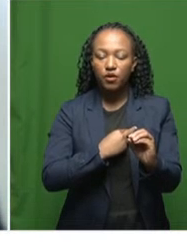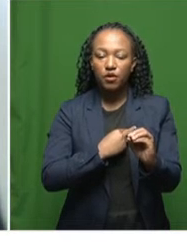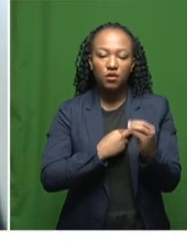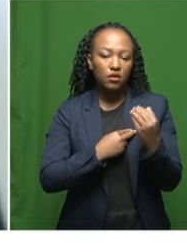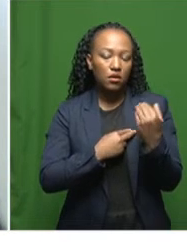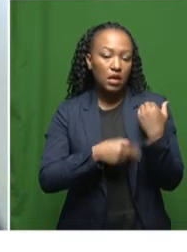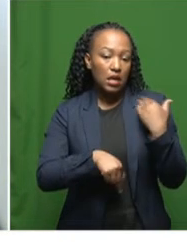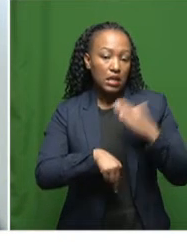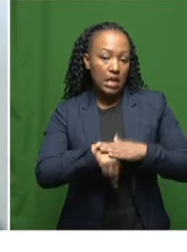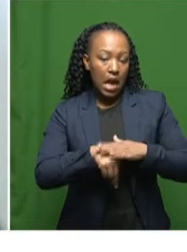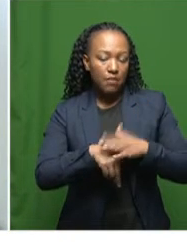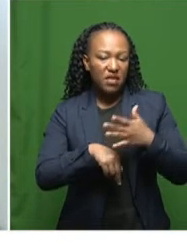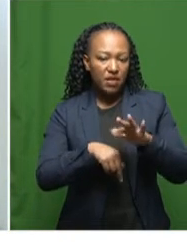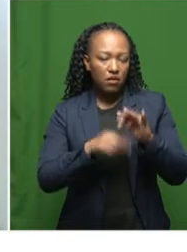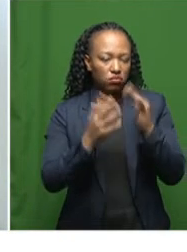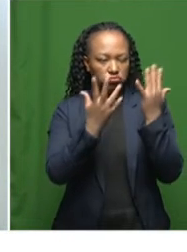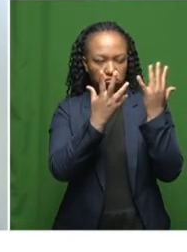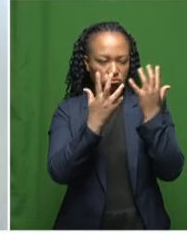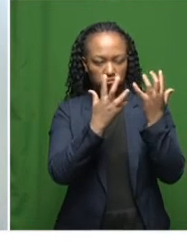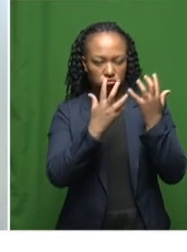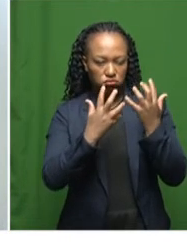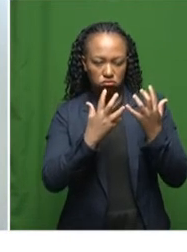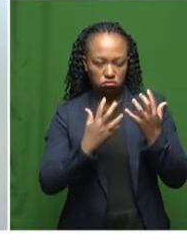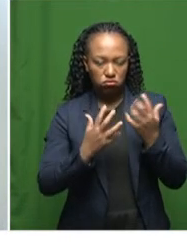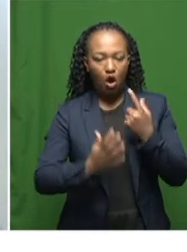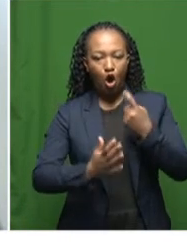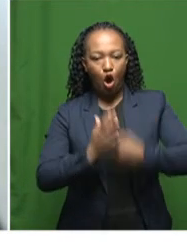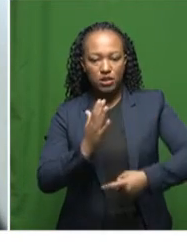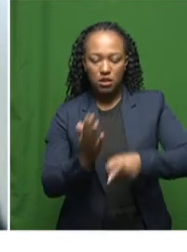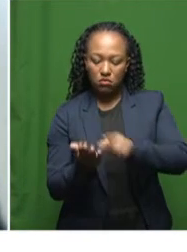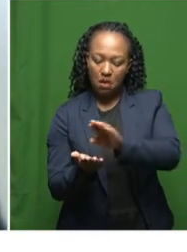their costing, and their costing was about